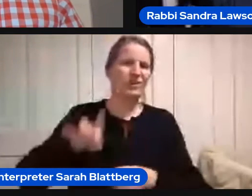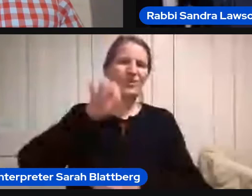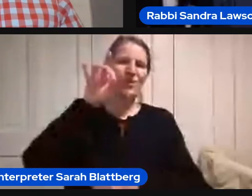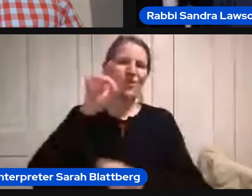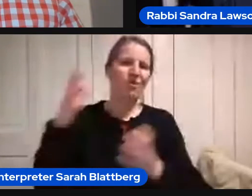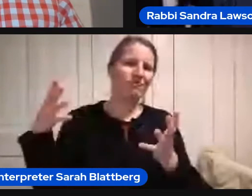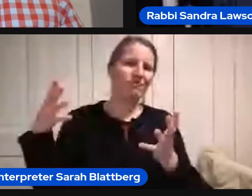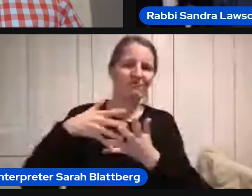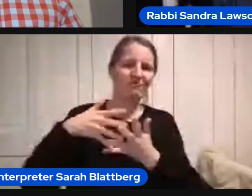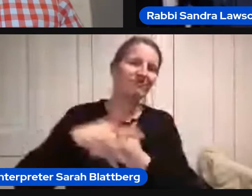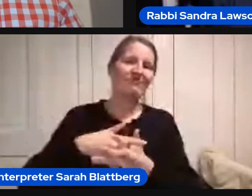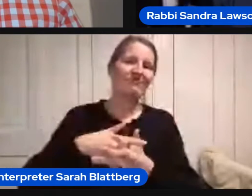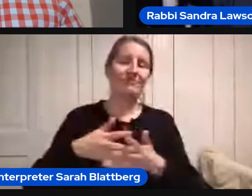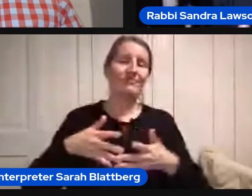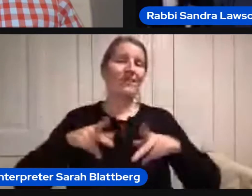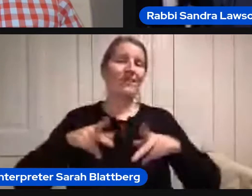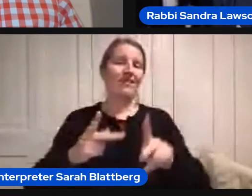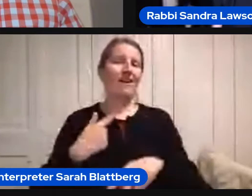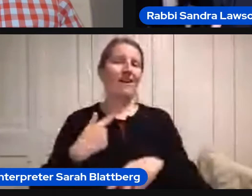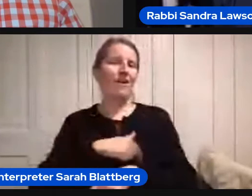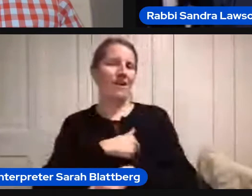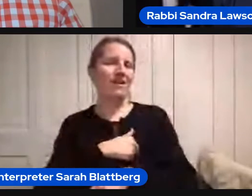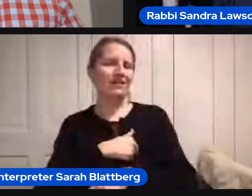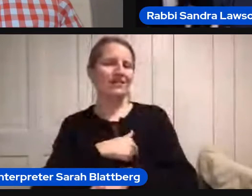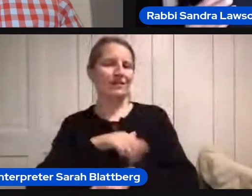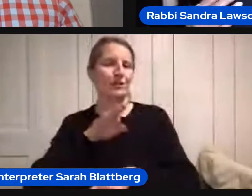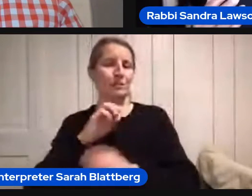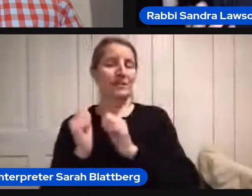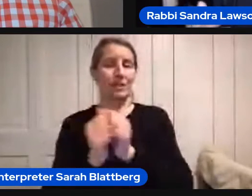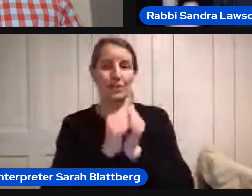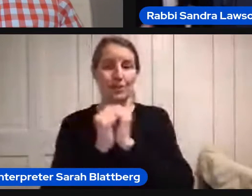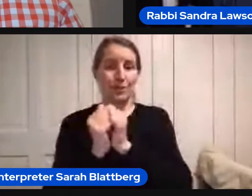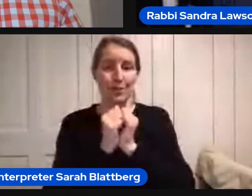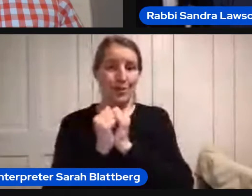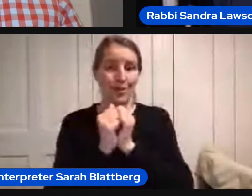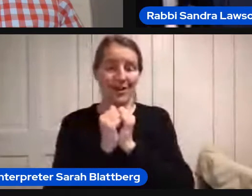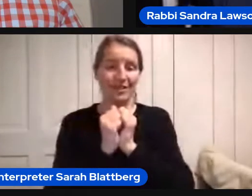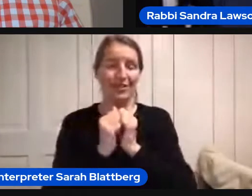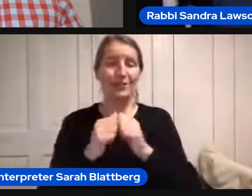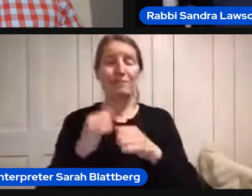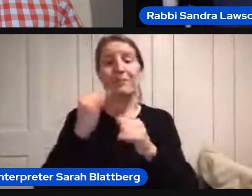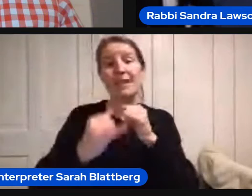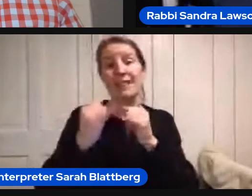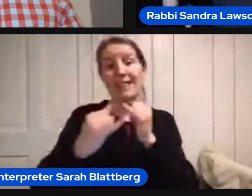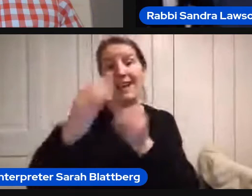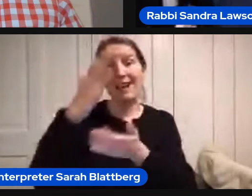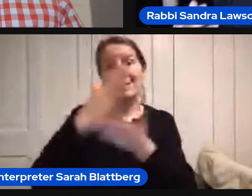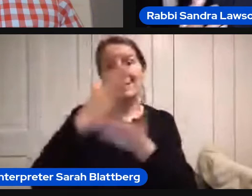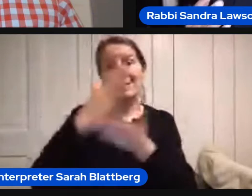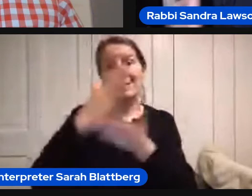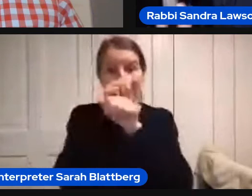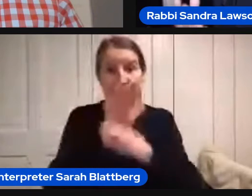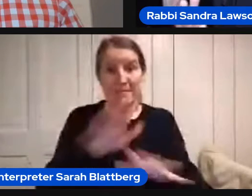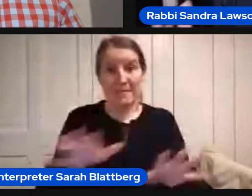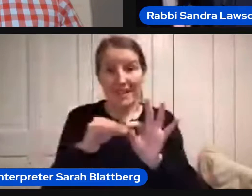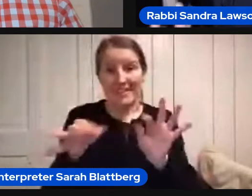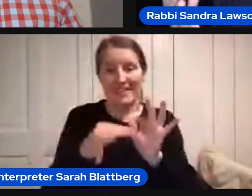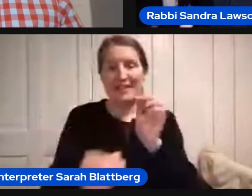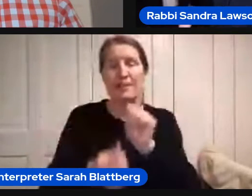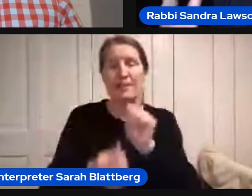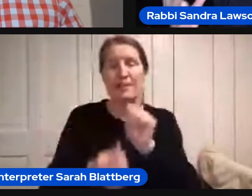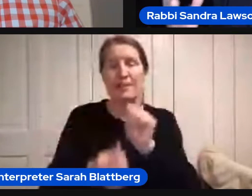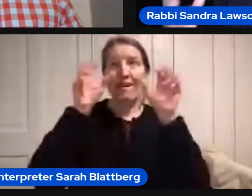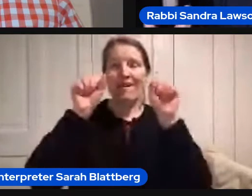this moment and allowing us to be together. And the last part of this blessing, which is the most awesome